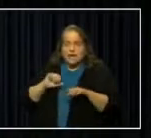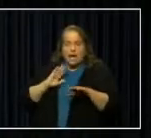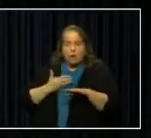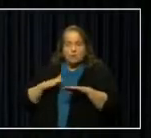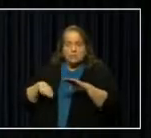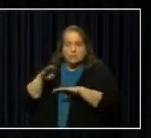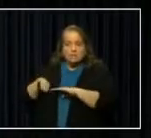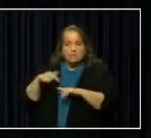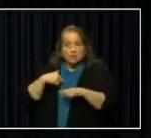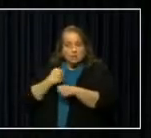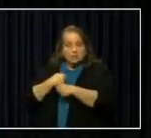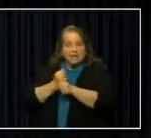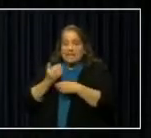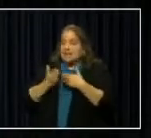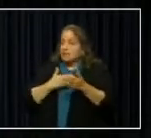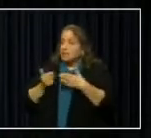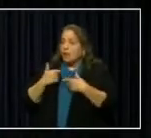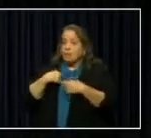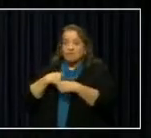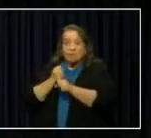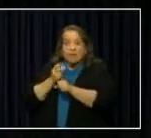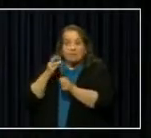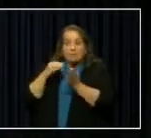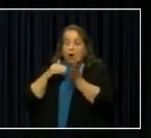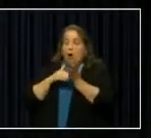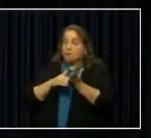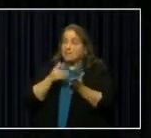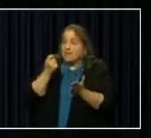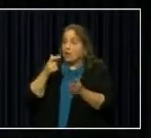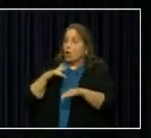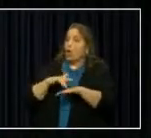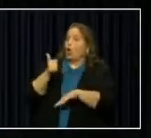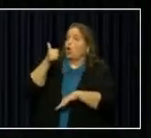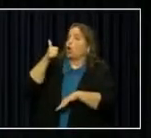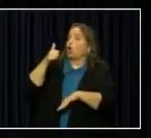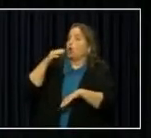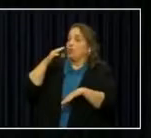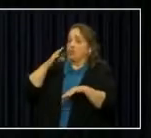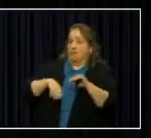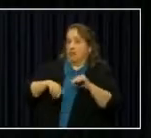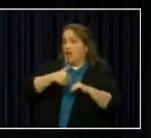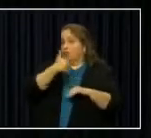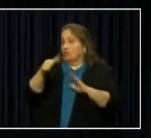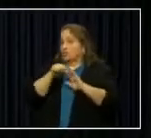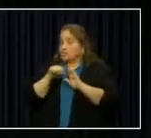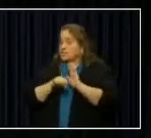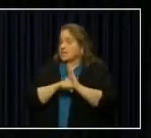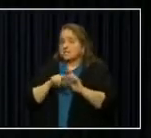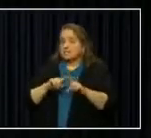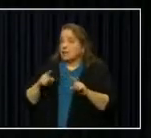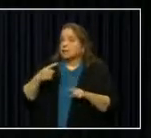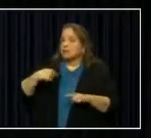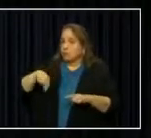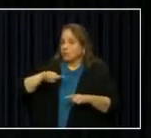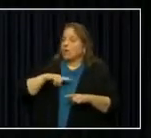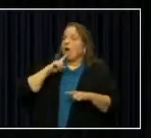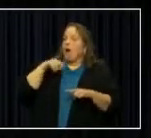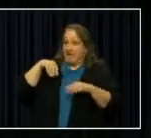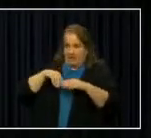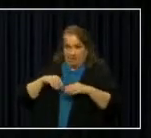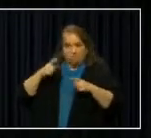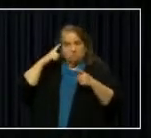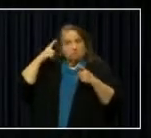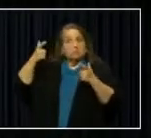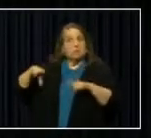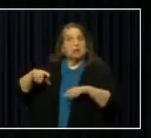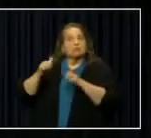steps that we have made, even though we made them oftentimes a little bit earlier in this. We're in conformance with the